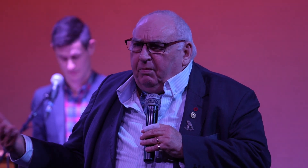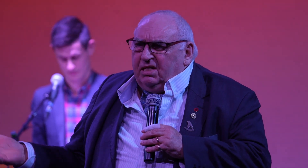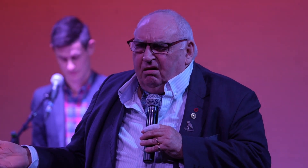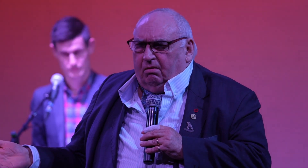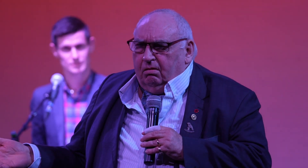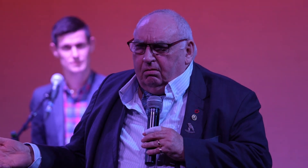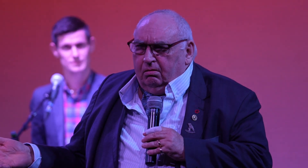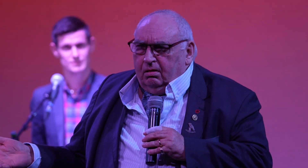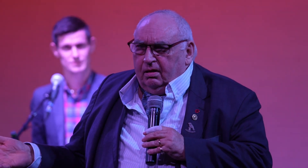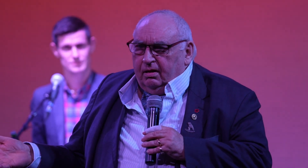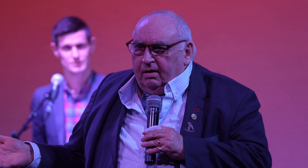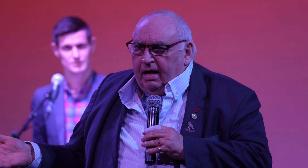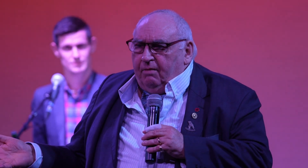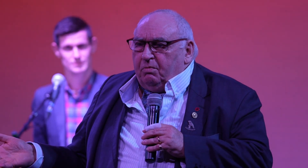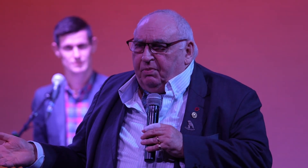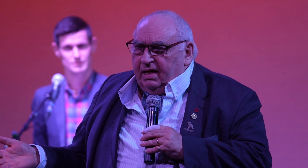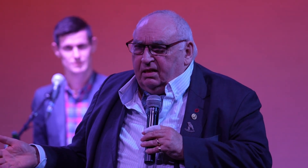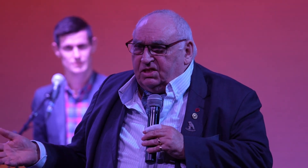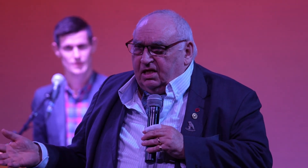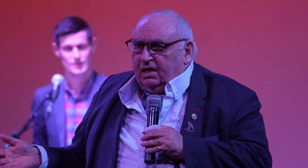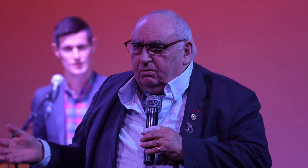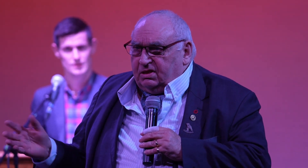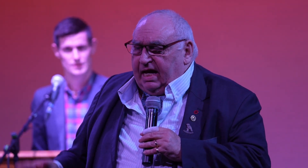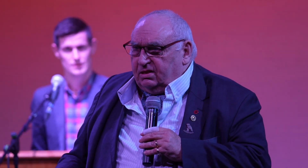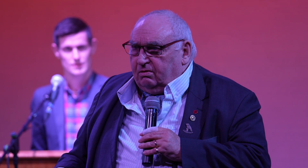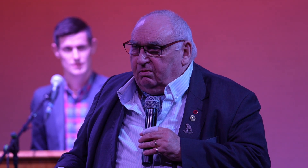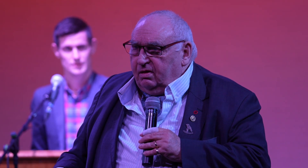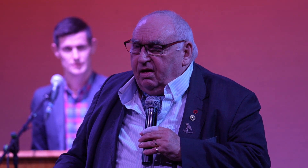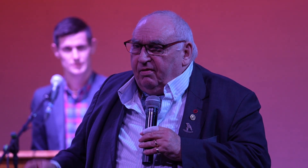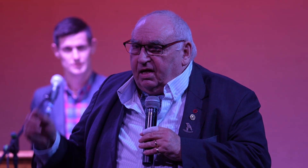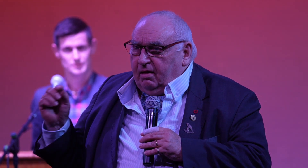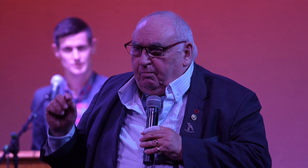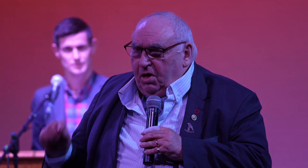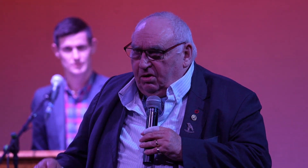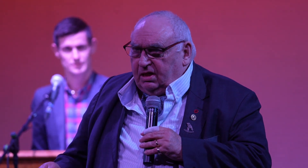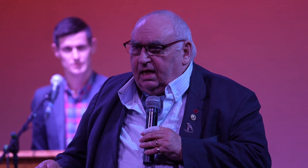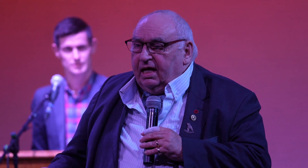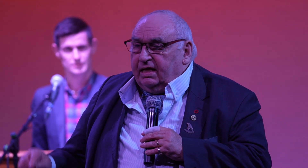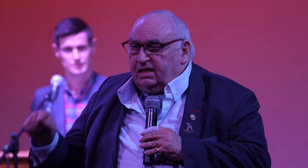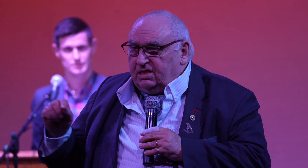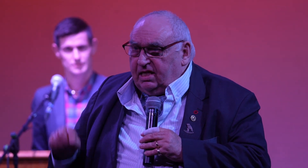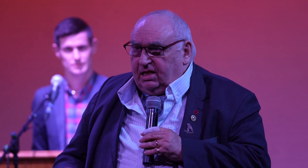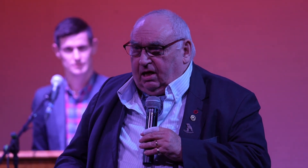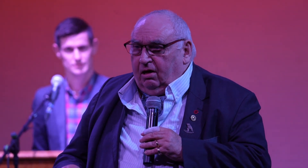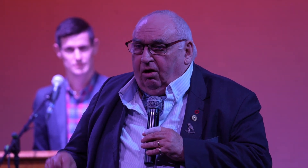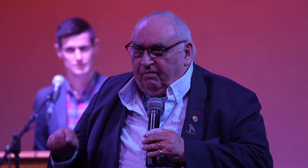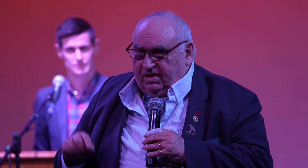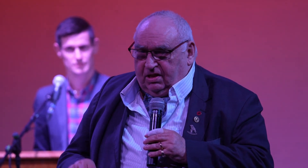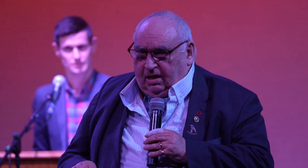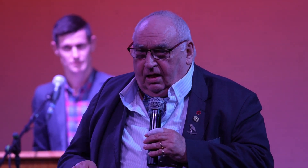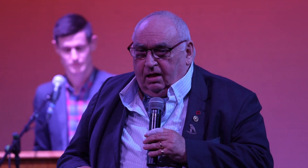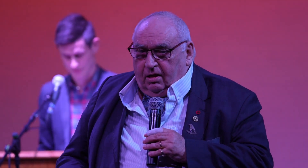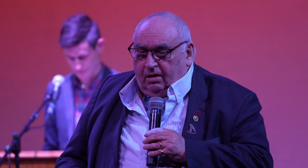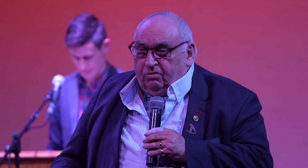What would we do? It would bring the city to a standstill. The community is the centre of